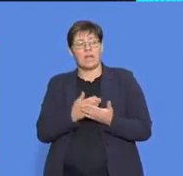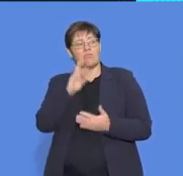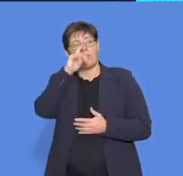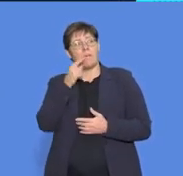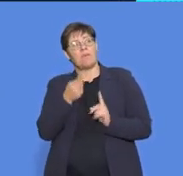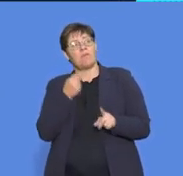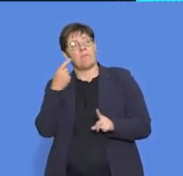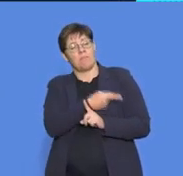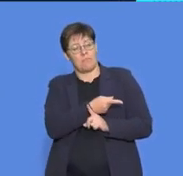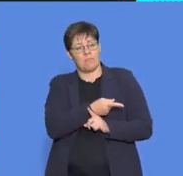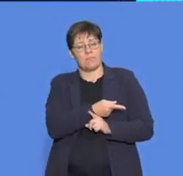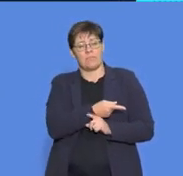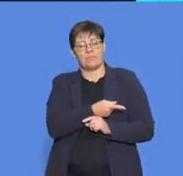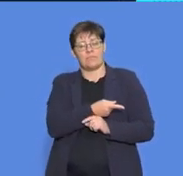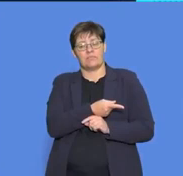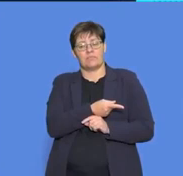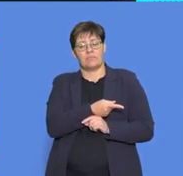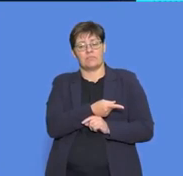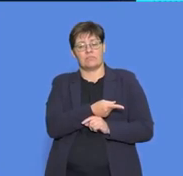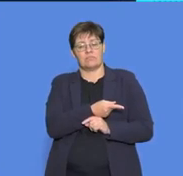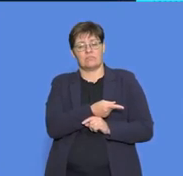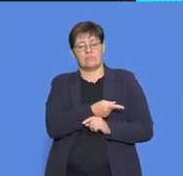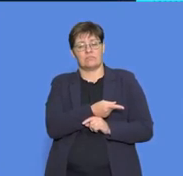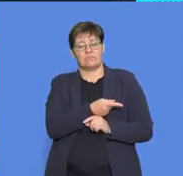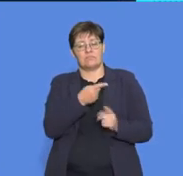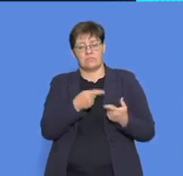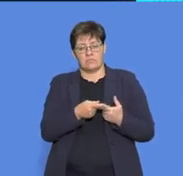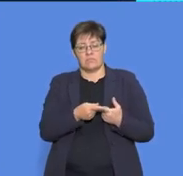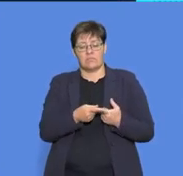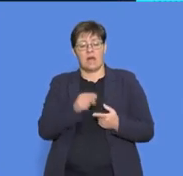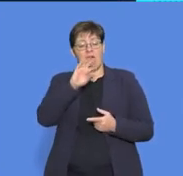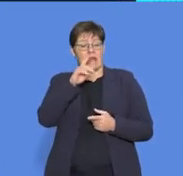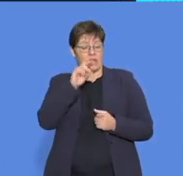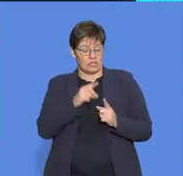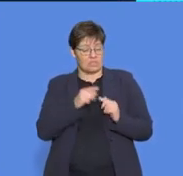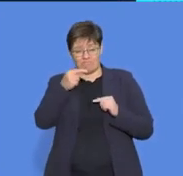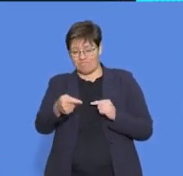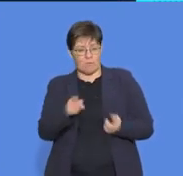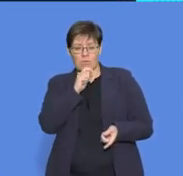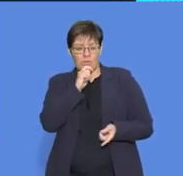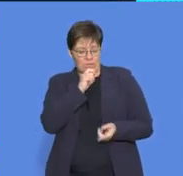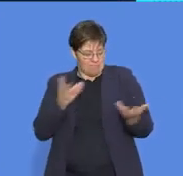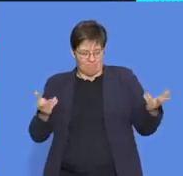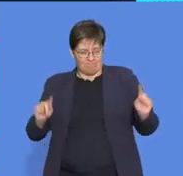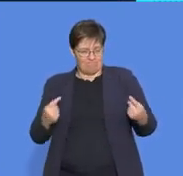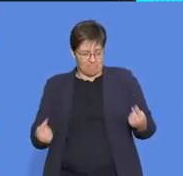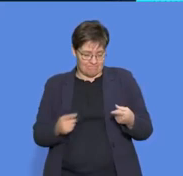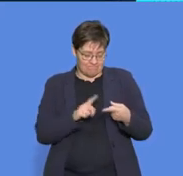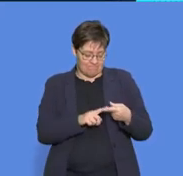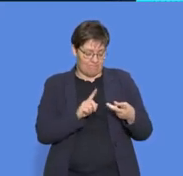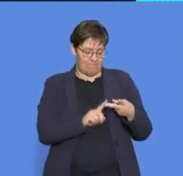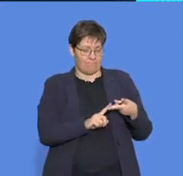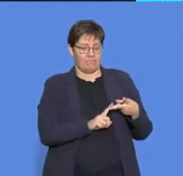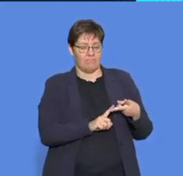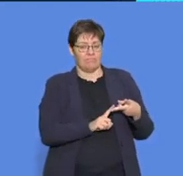One of the theorems we can remember from geometry is that radius is perpendicular to the tangent, but there's no radius given here, so we're probably not using